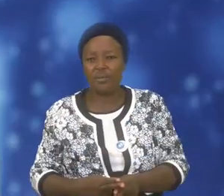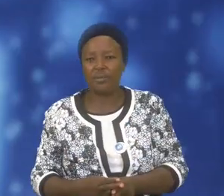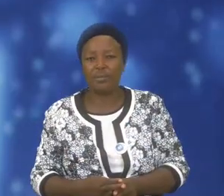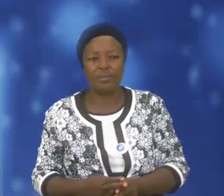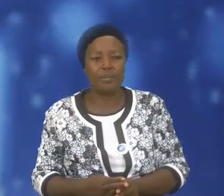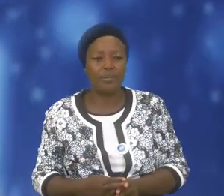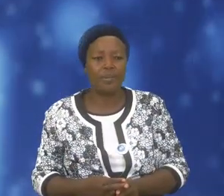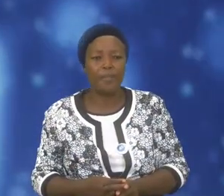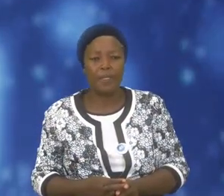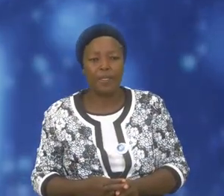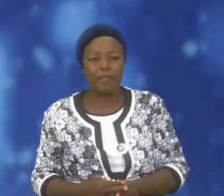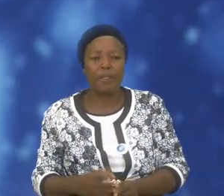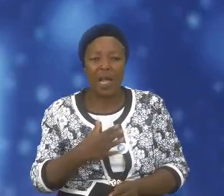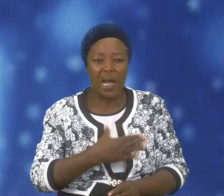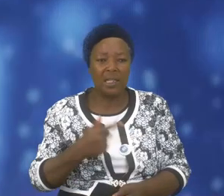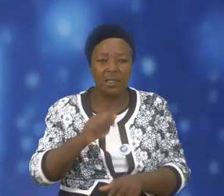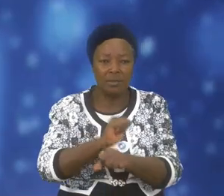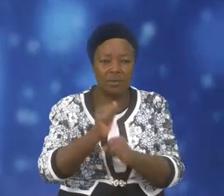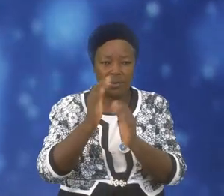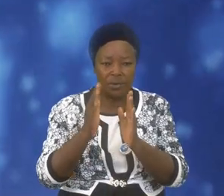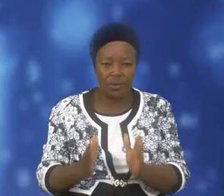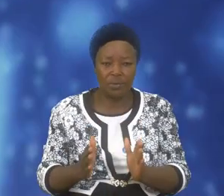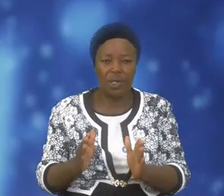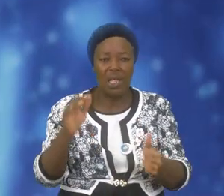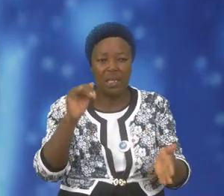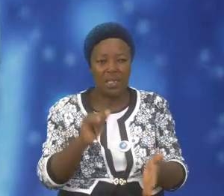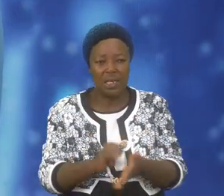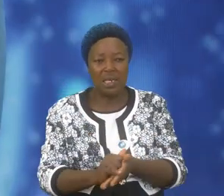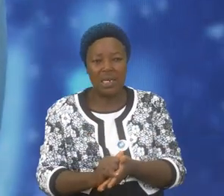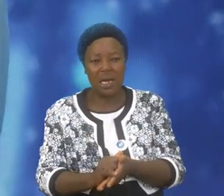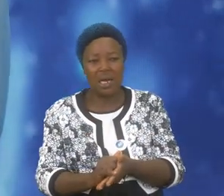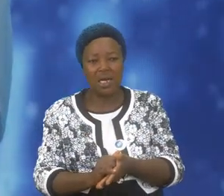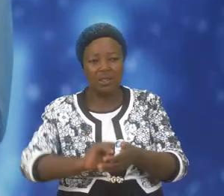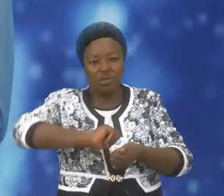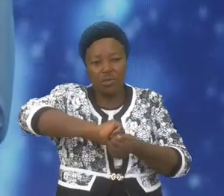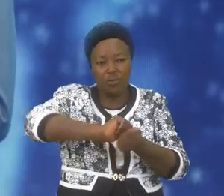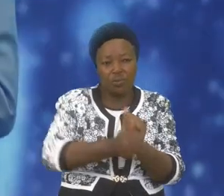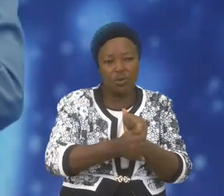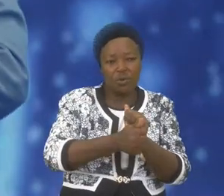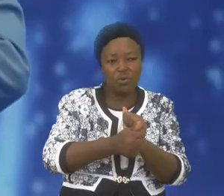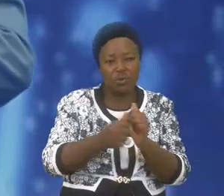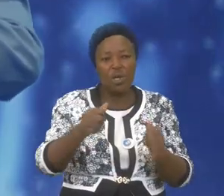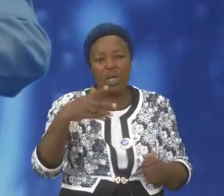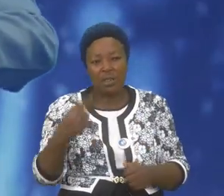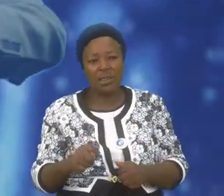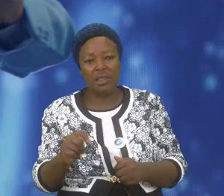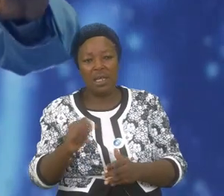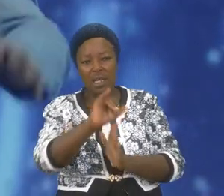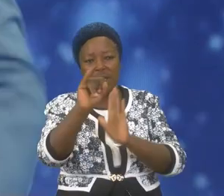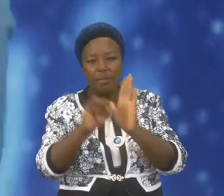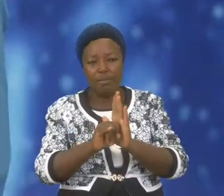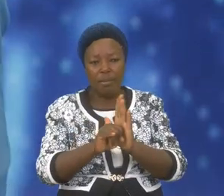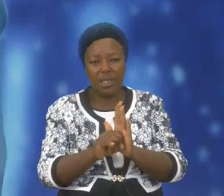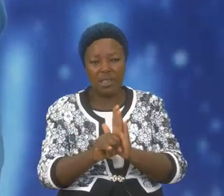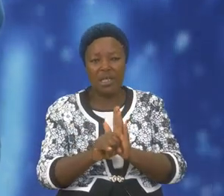that smote the image became a great mountain and filled